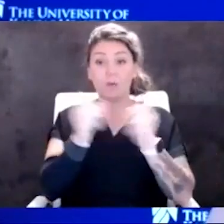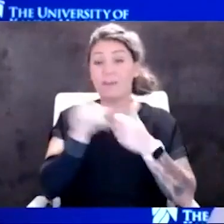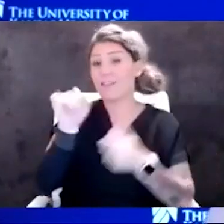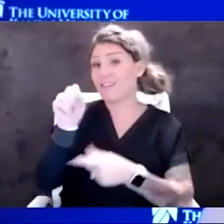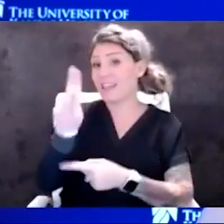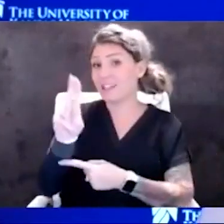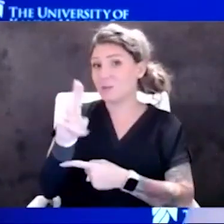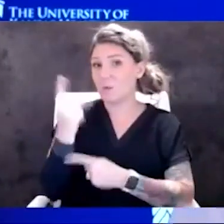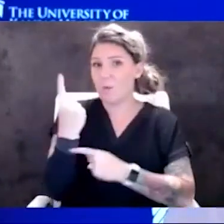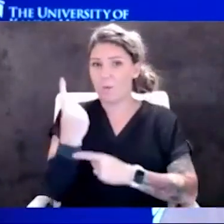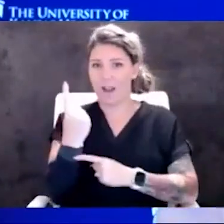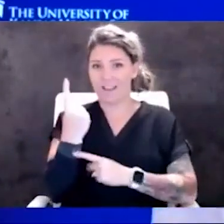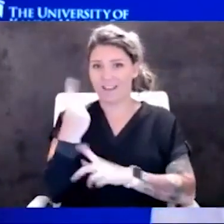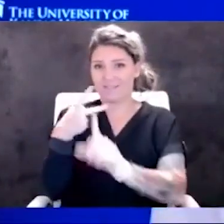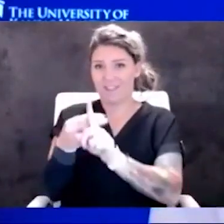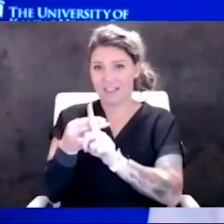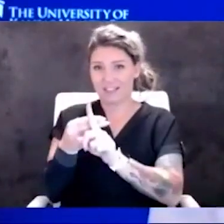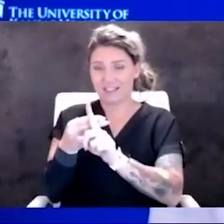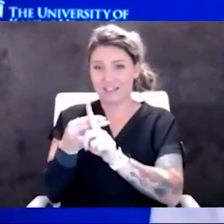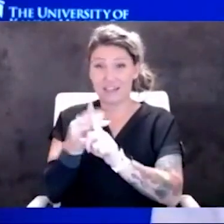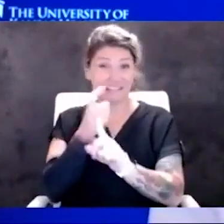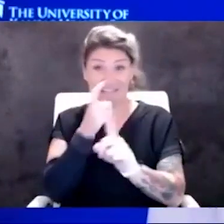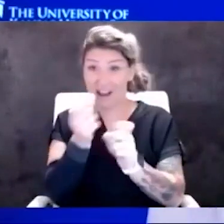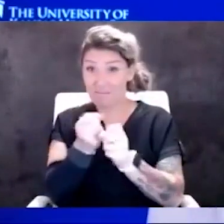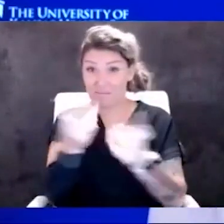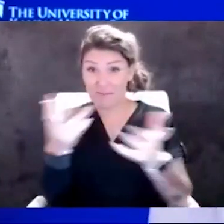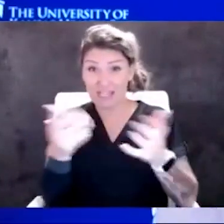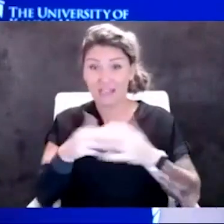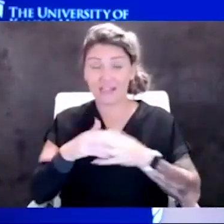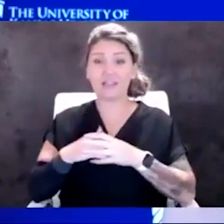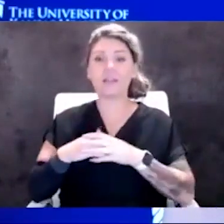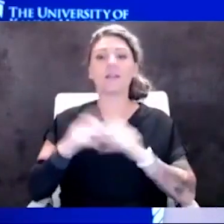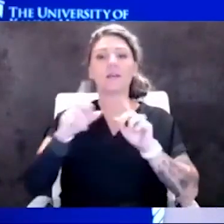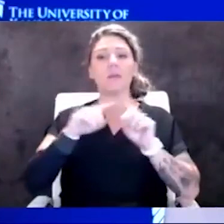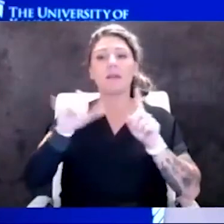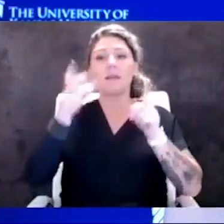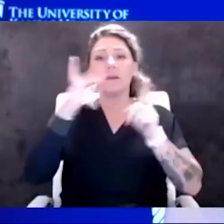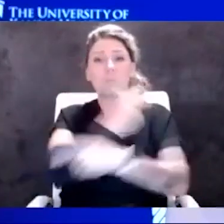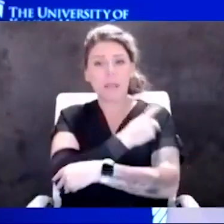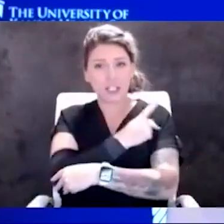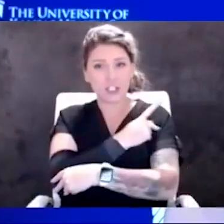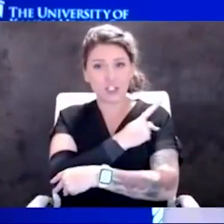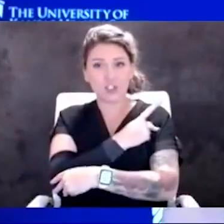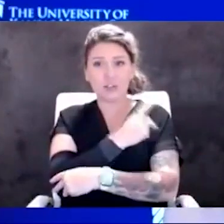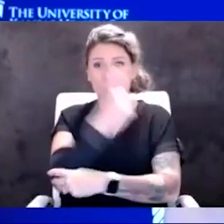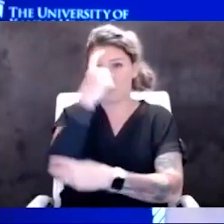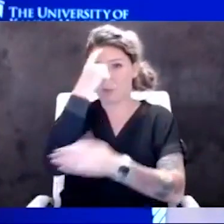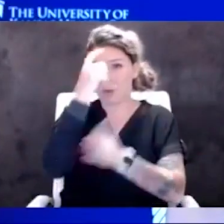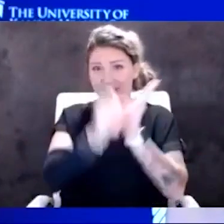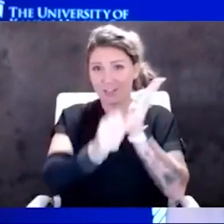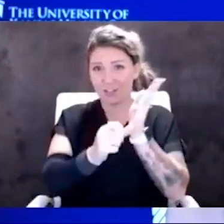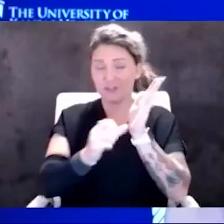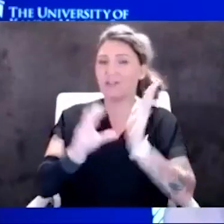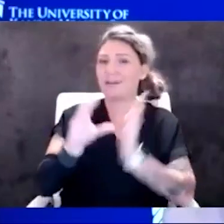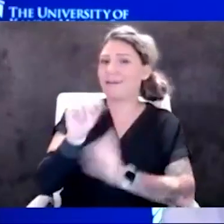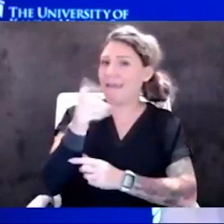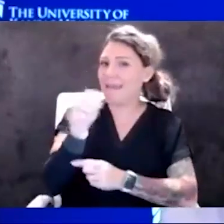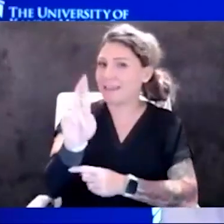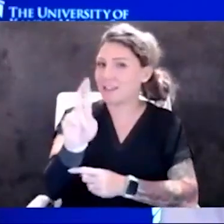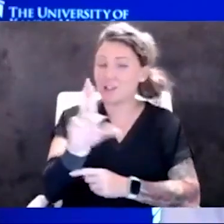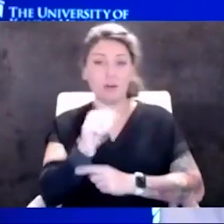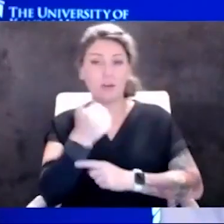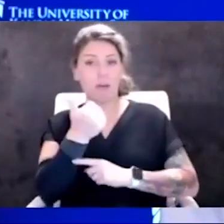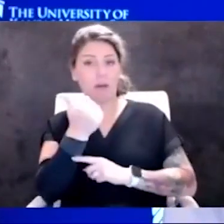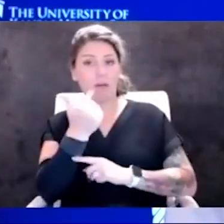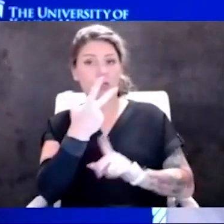them is vaccinated. Yeah, not very many. But, that patient, brain surgery and cancer, the other patients